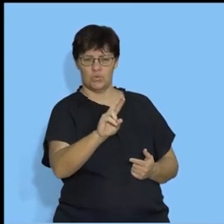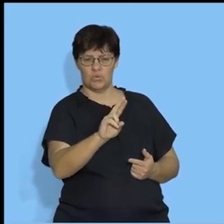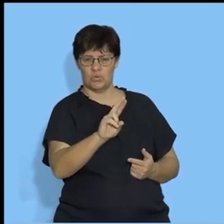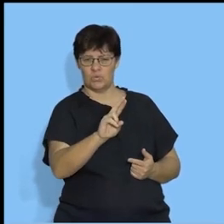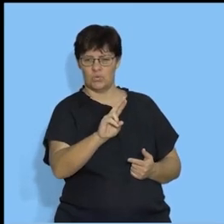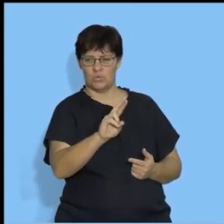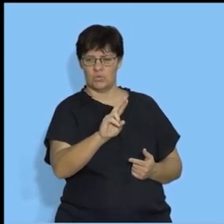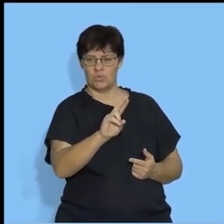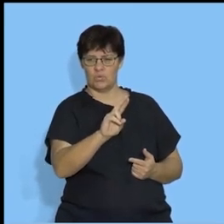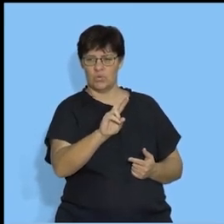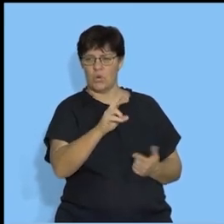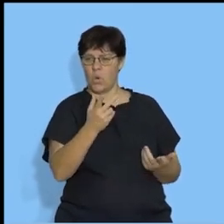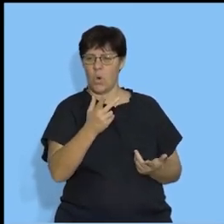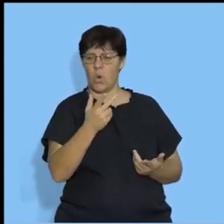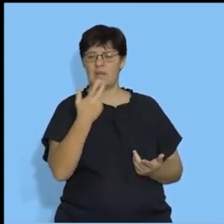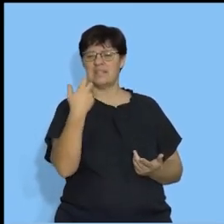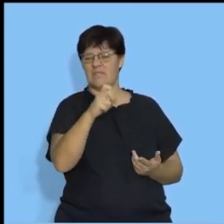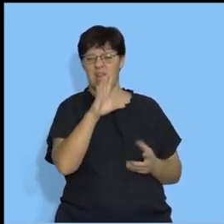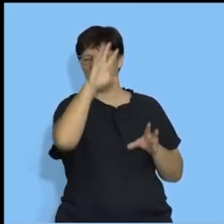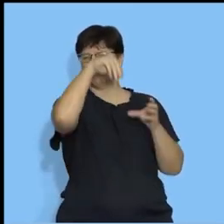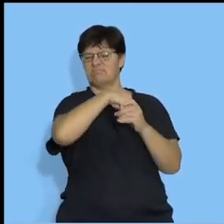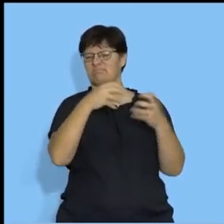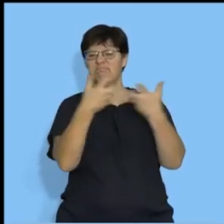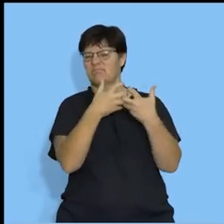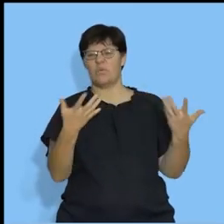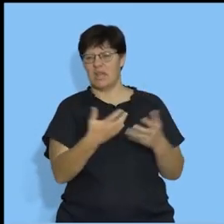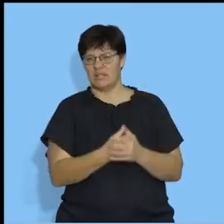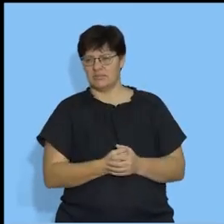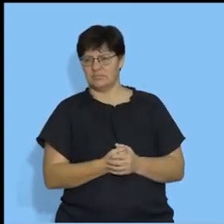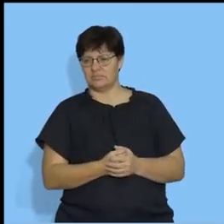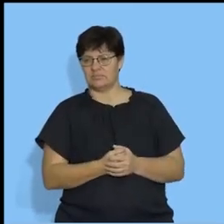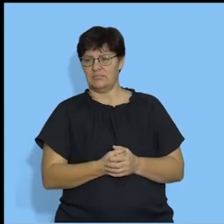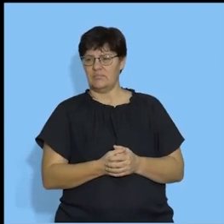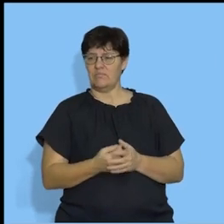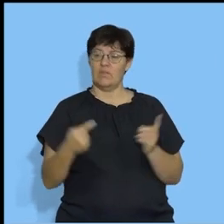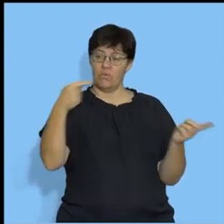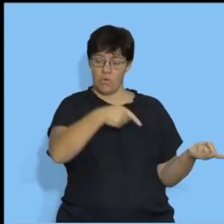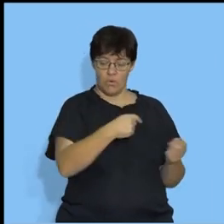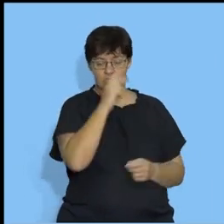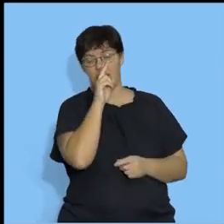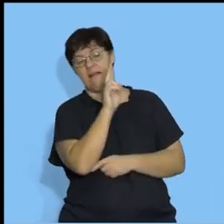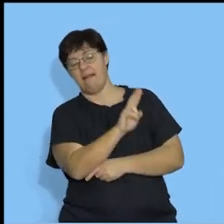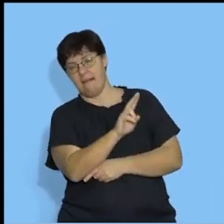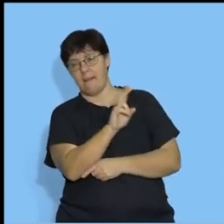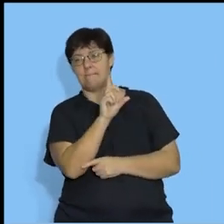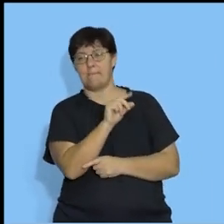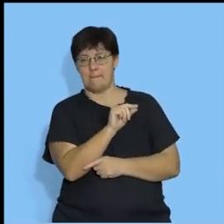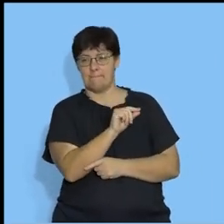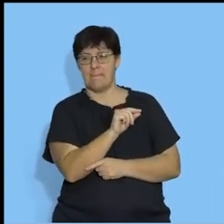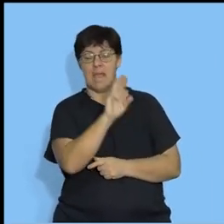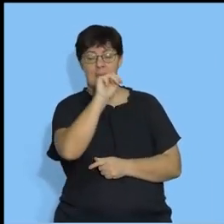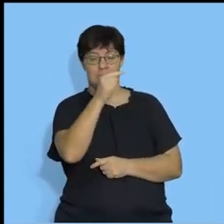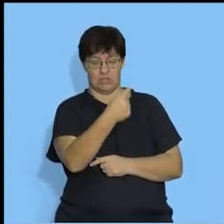silver belong in the reactivity series? So if we go back here, okay, you realize that magnesium can displace